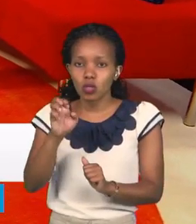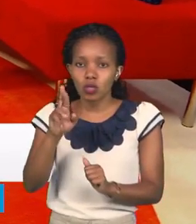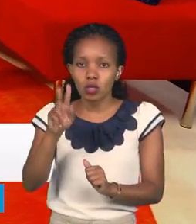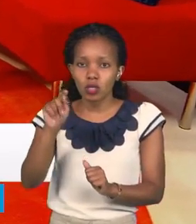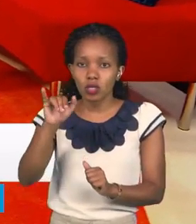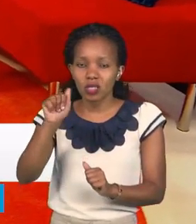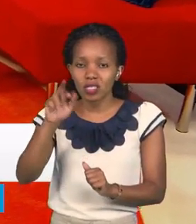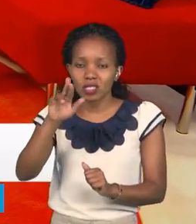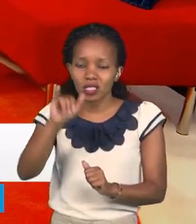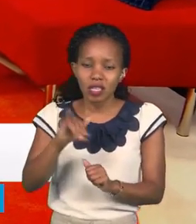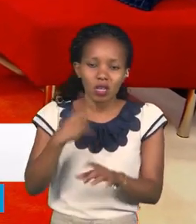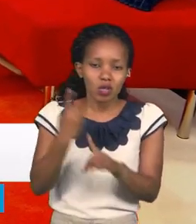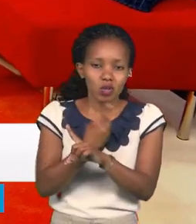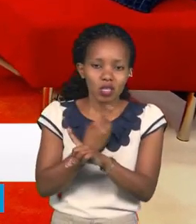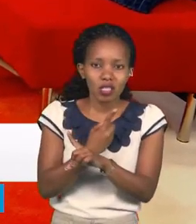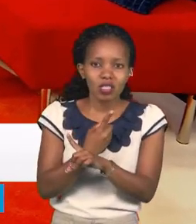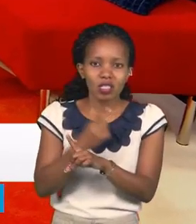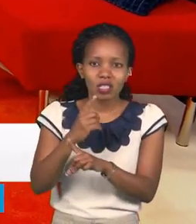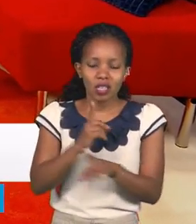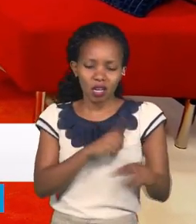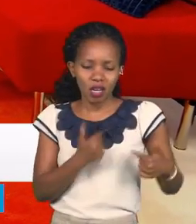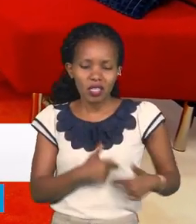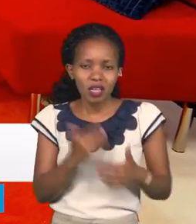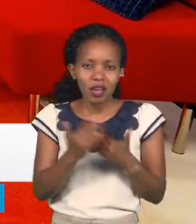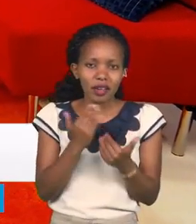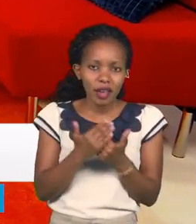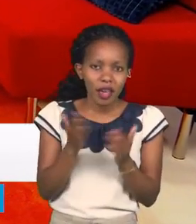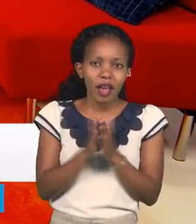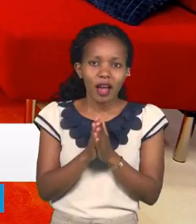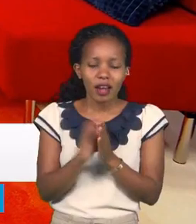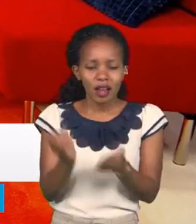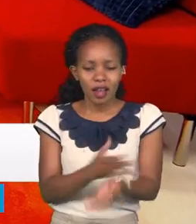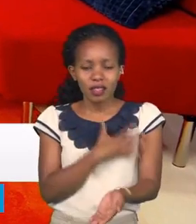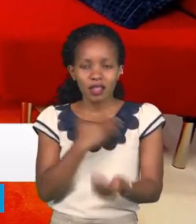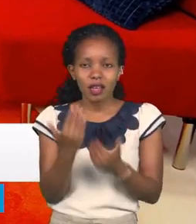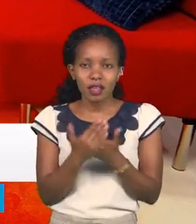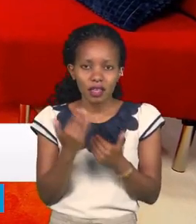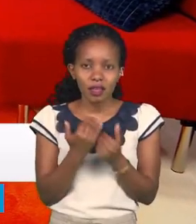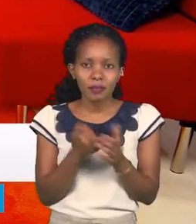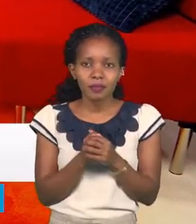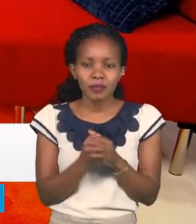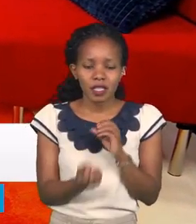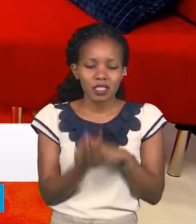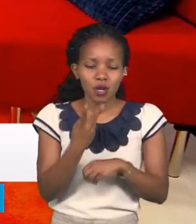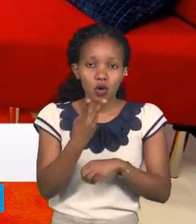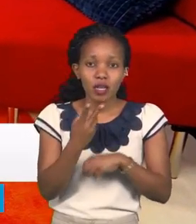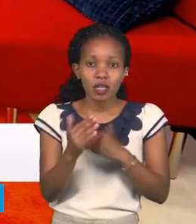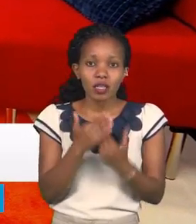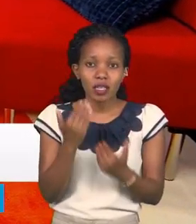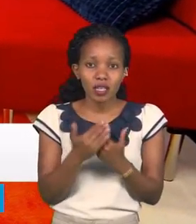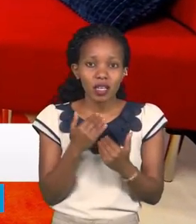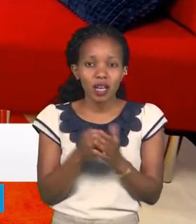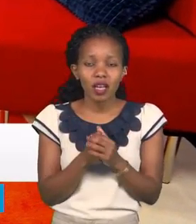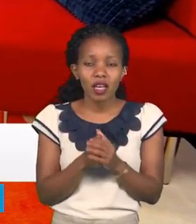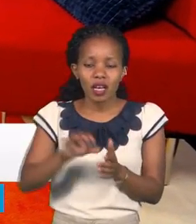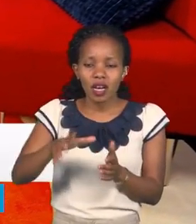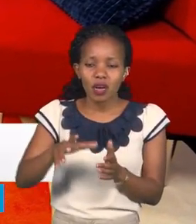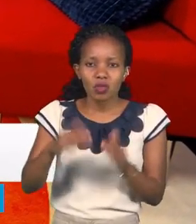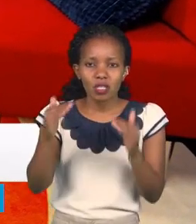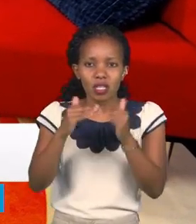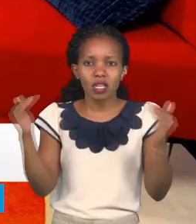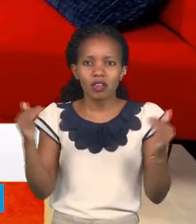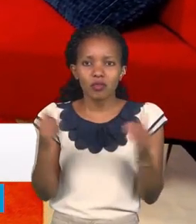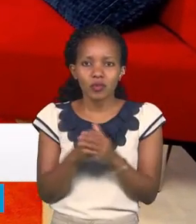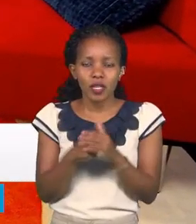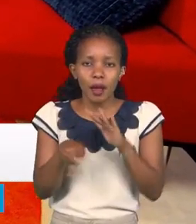renal transplants mm-hmm. and, like, you know, cardiac care and your cancer care and all those things. Uh-huh. Now, secondary is mostly at the county level, like, you know, where things are